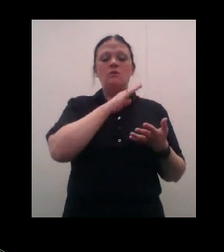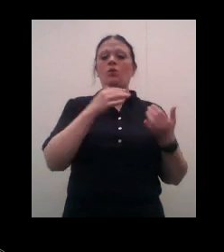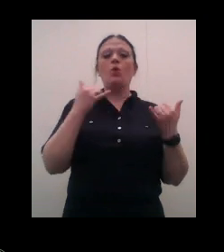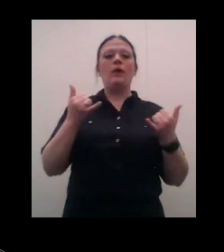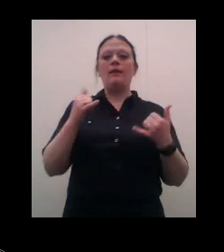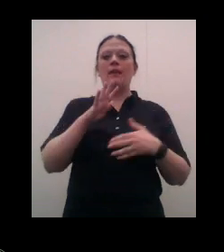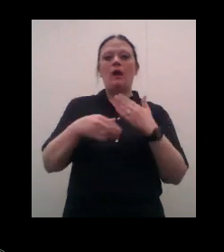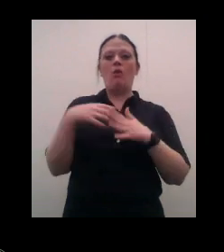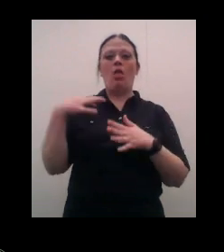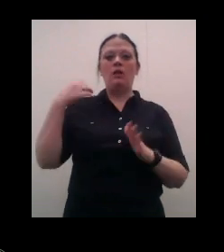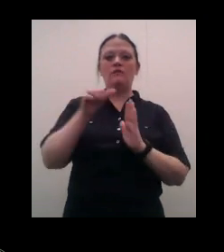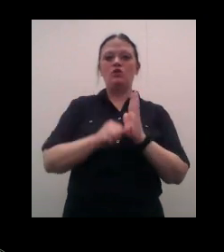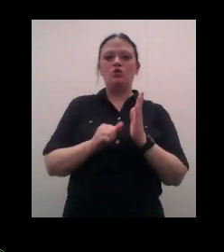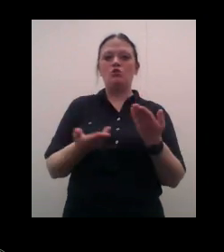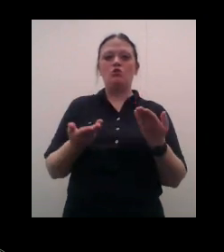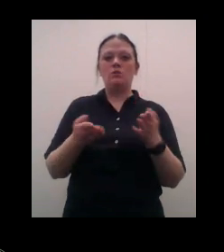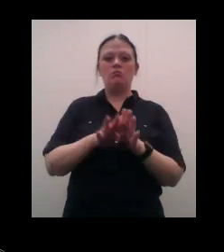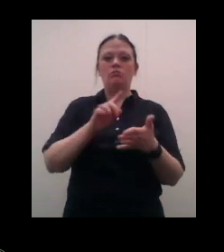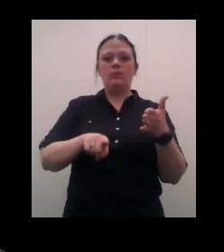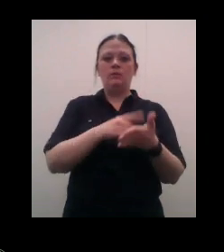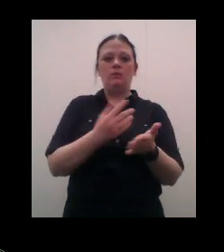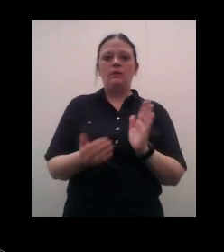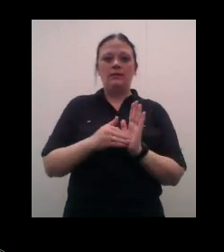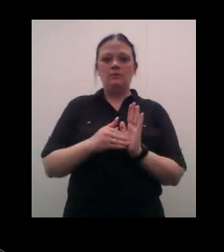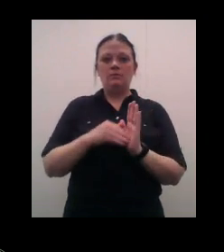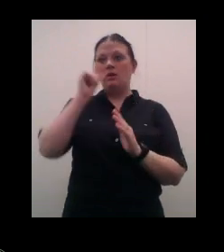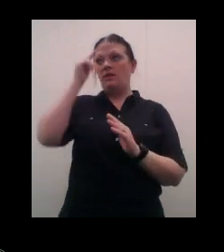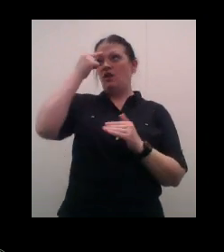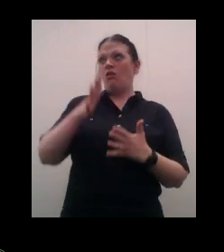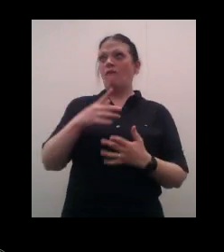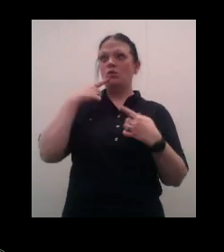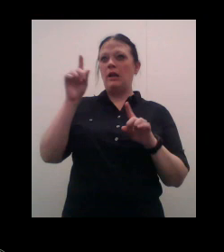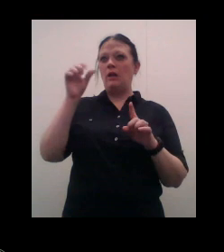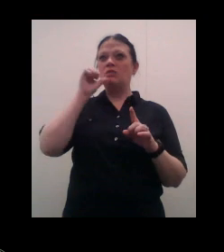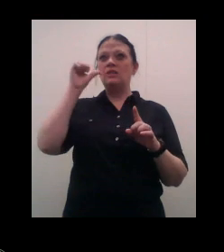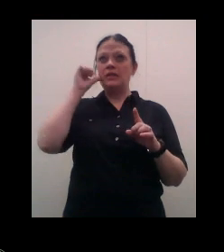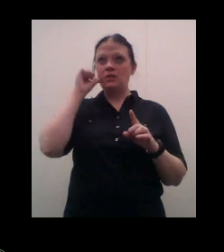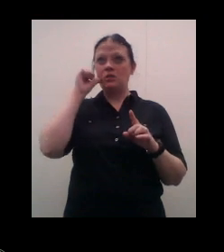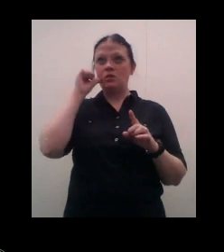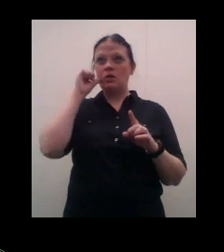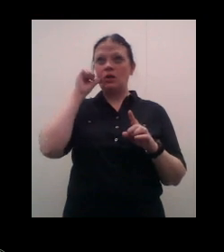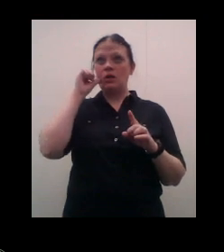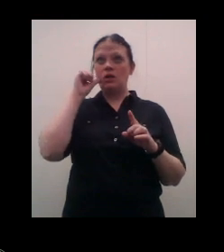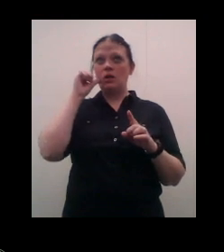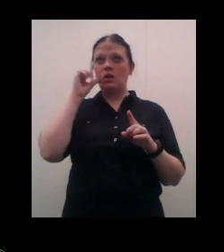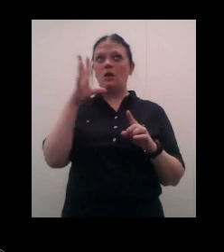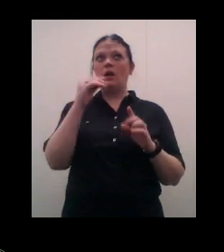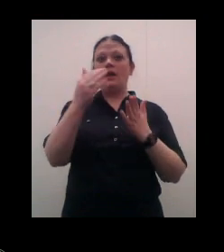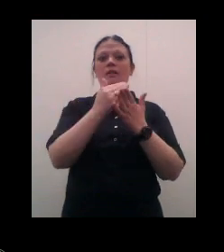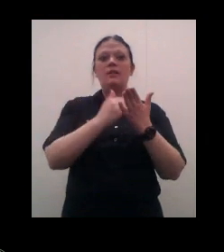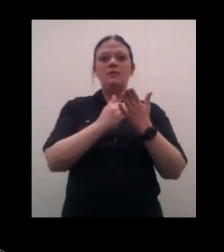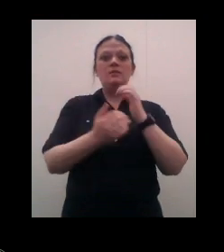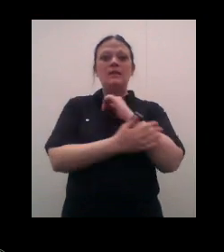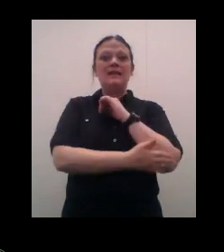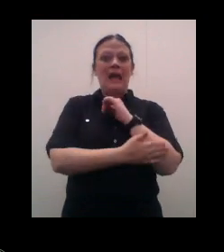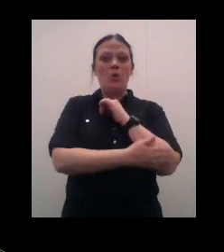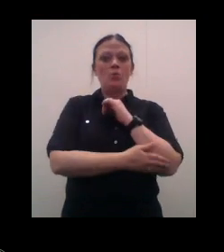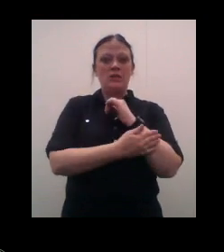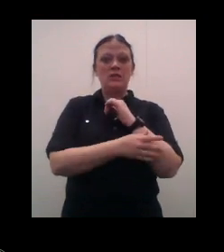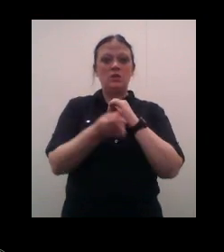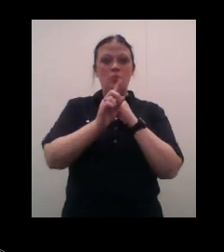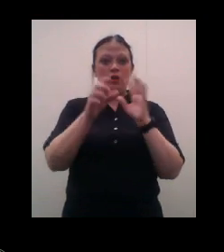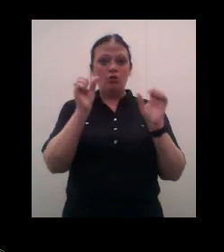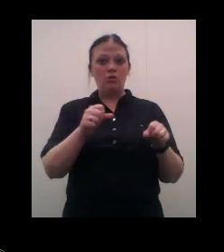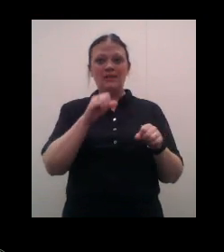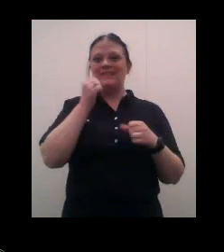are shut down again. The governor announced yesterday, and he listed again towns or counties where they could do elective surgeries.